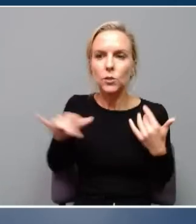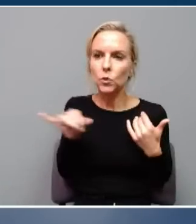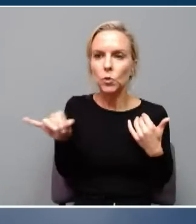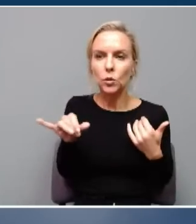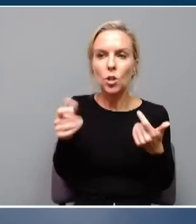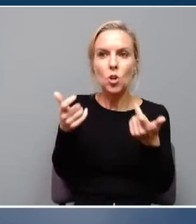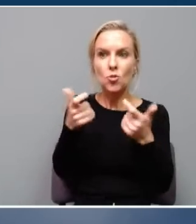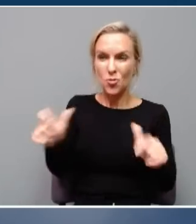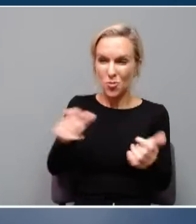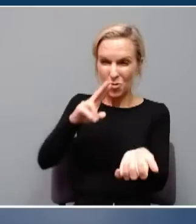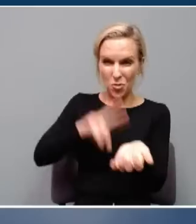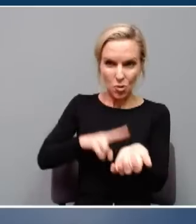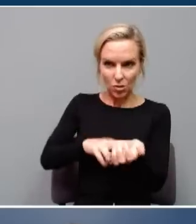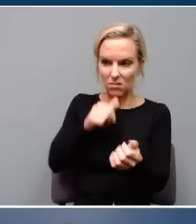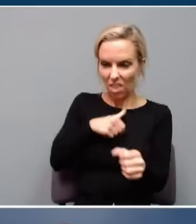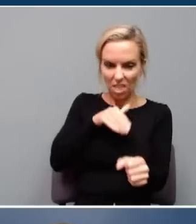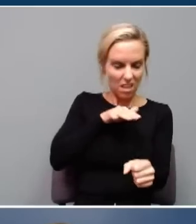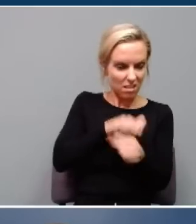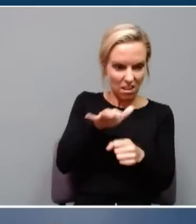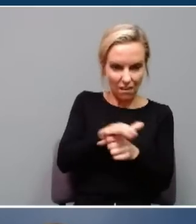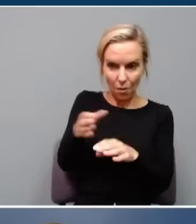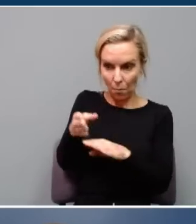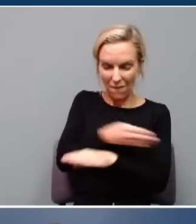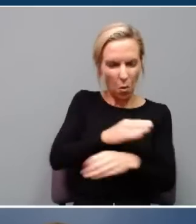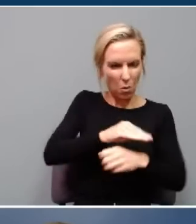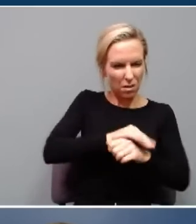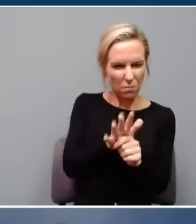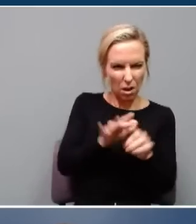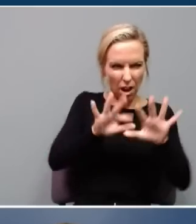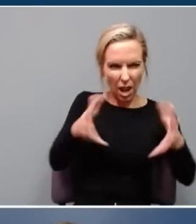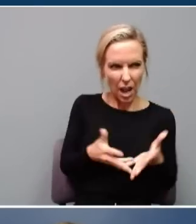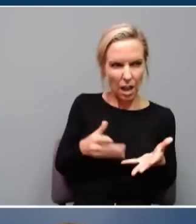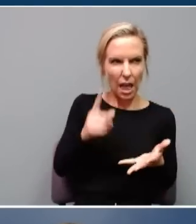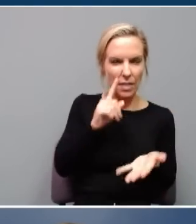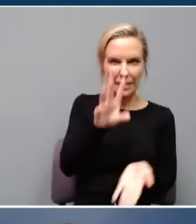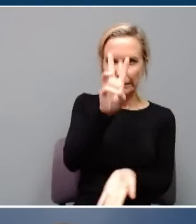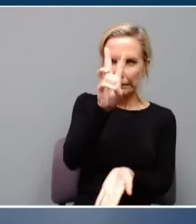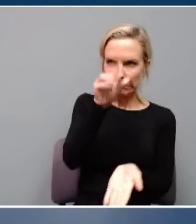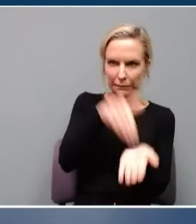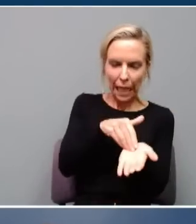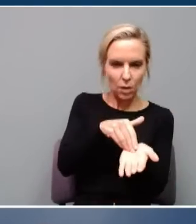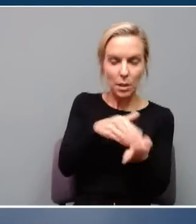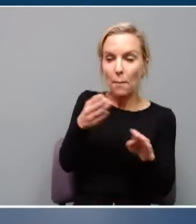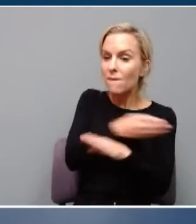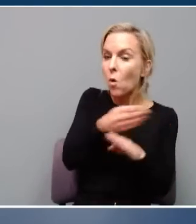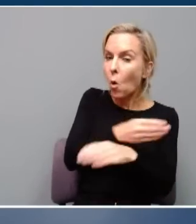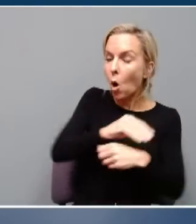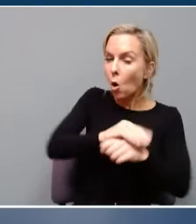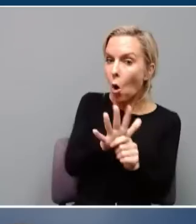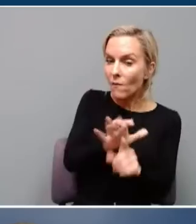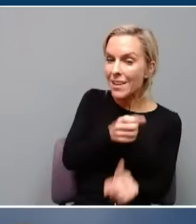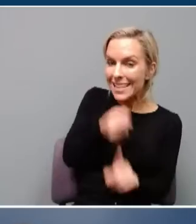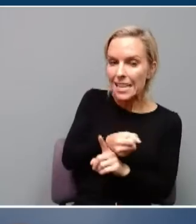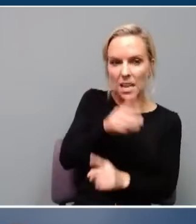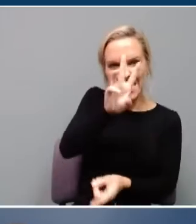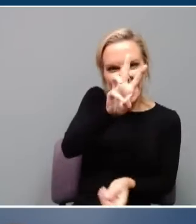shortage before this pandemic. I think 6,000 openings pre-COVID, and our administration, and I think the state legislature